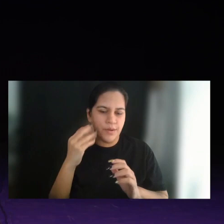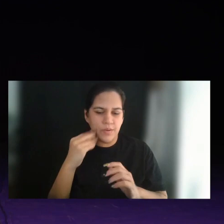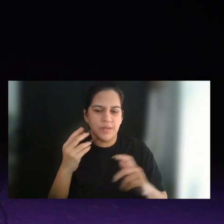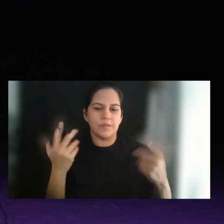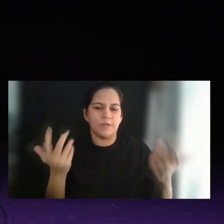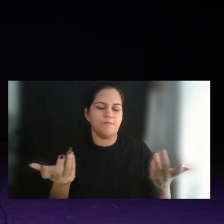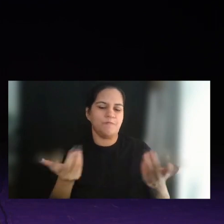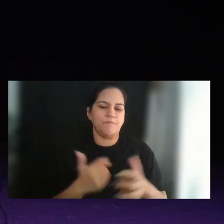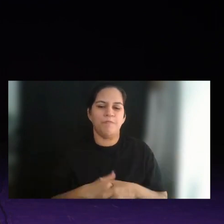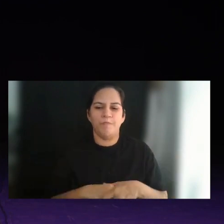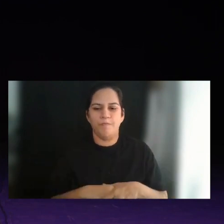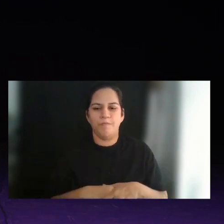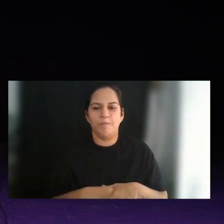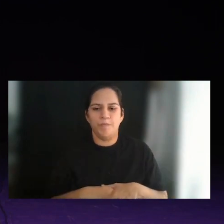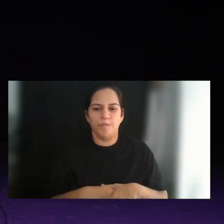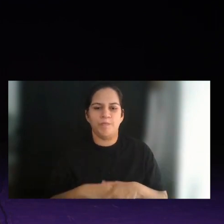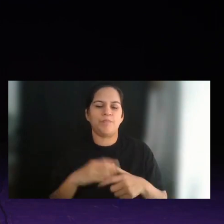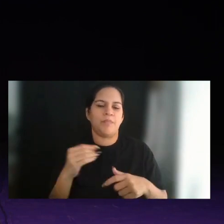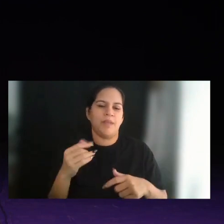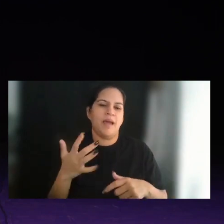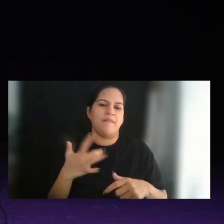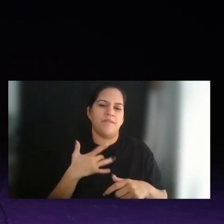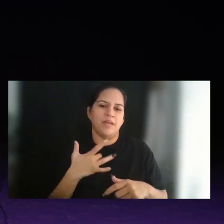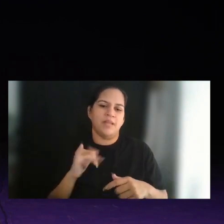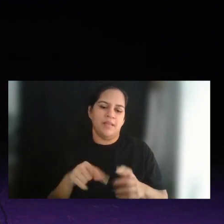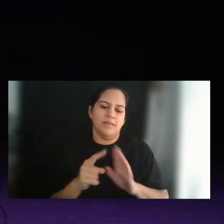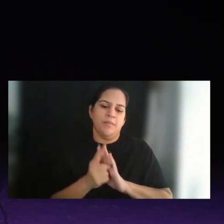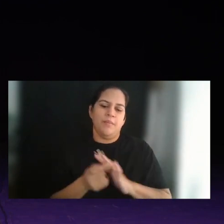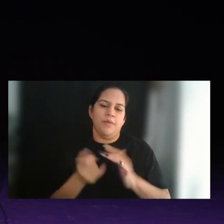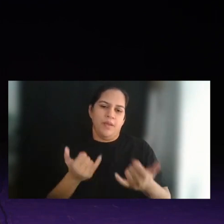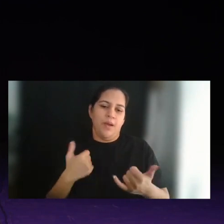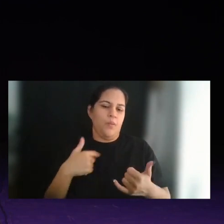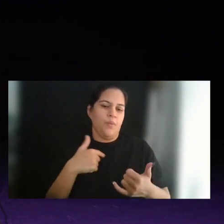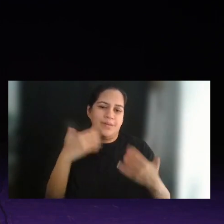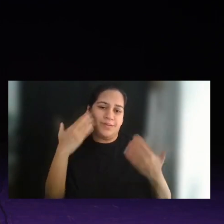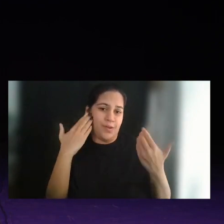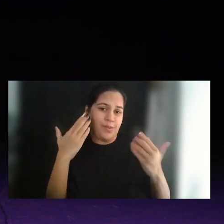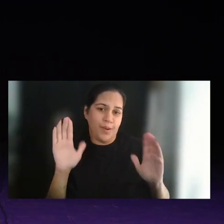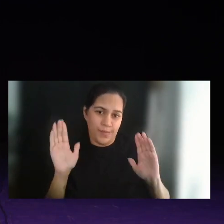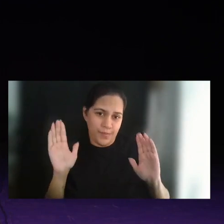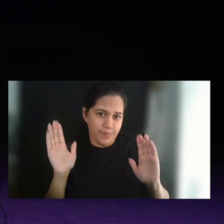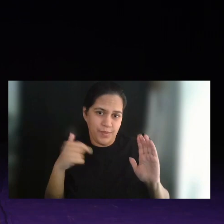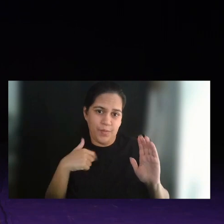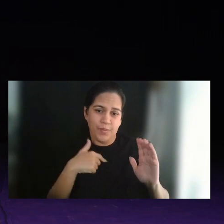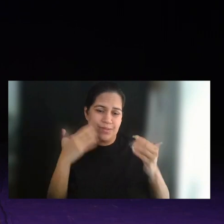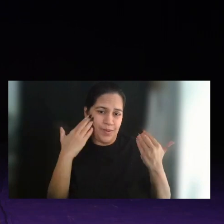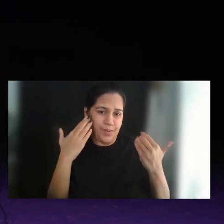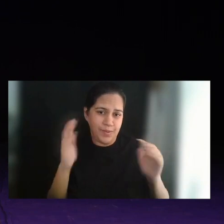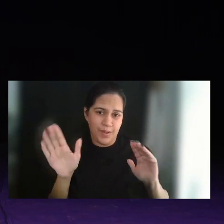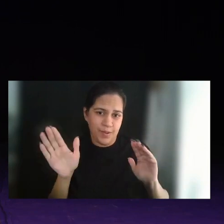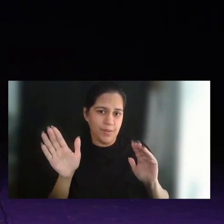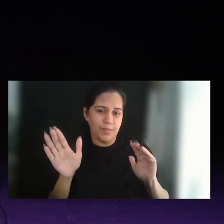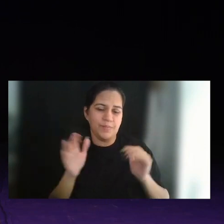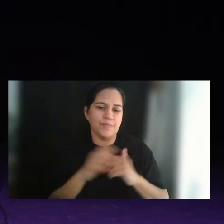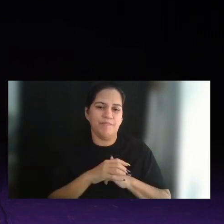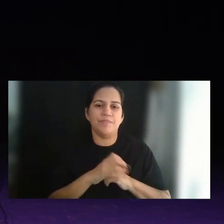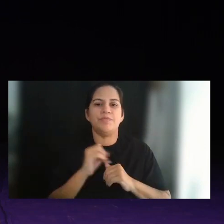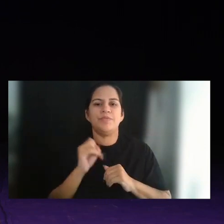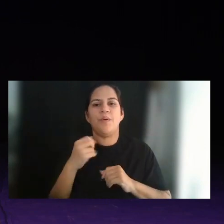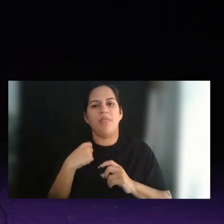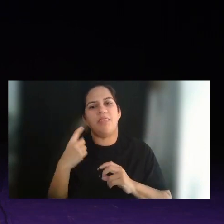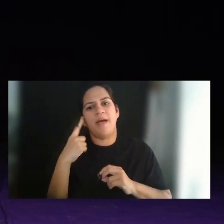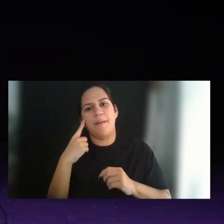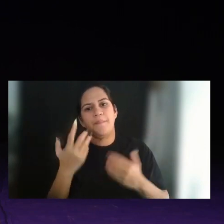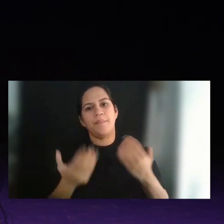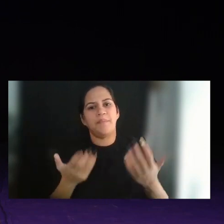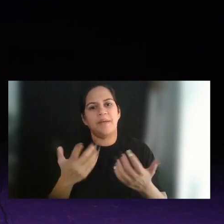And it kind of feels like this moment right now. We don't know. We don't know. So I thought usually these symposiums start with